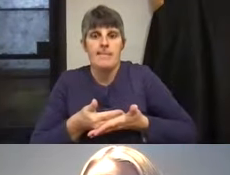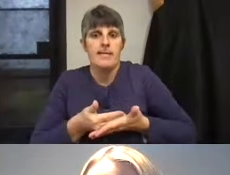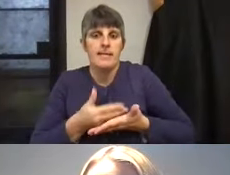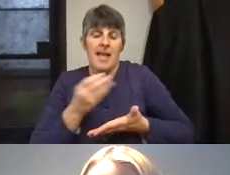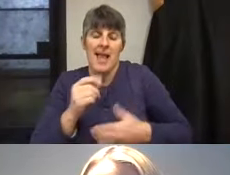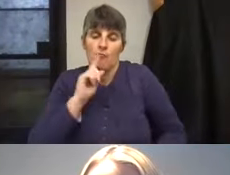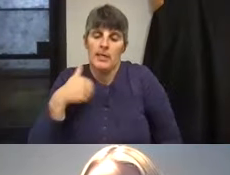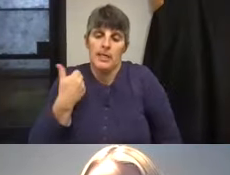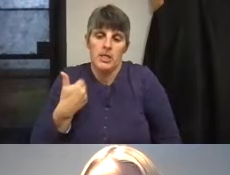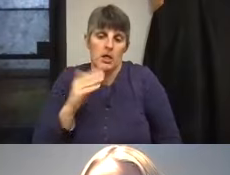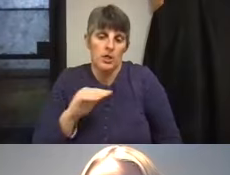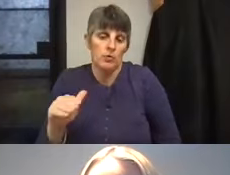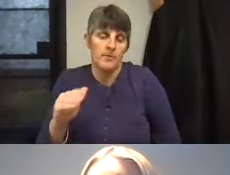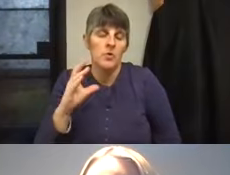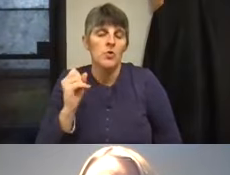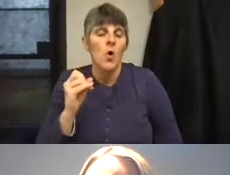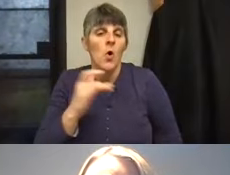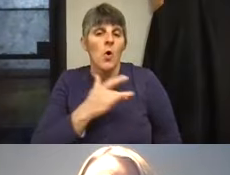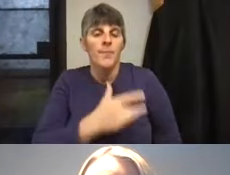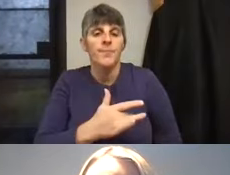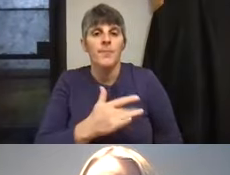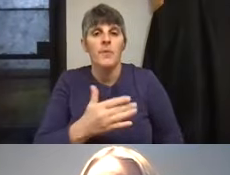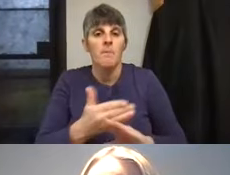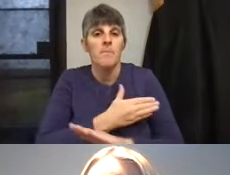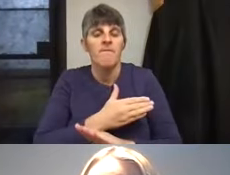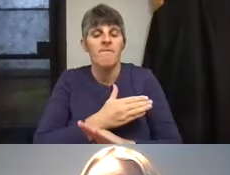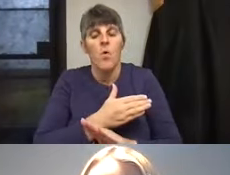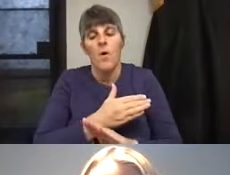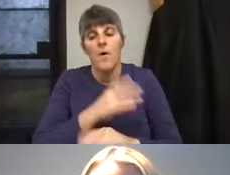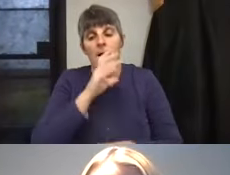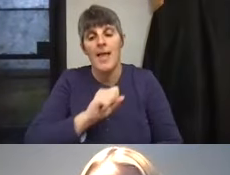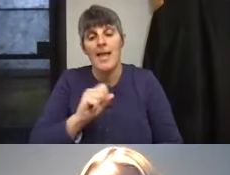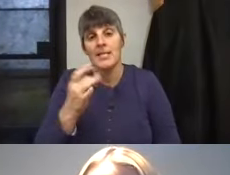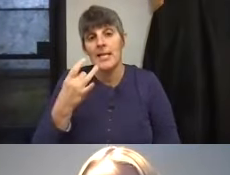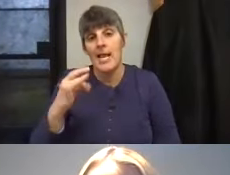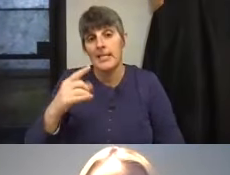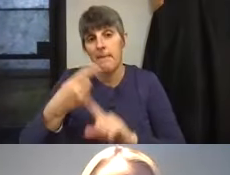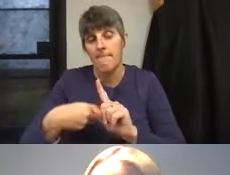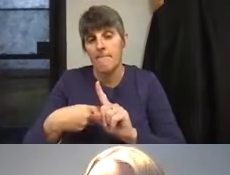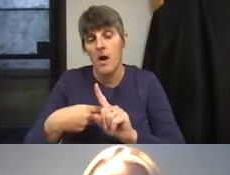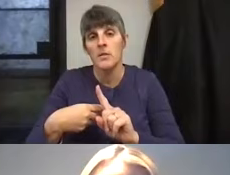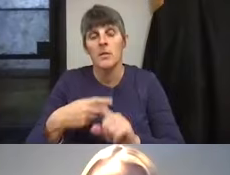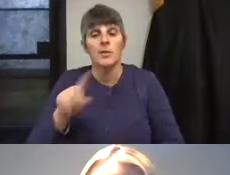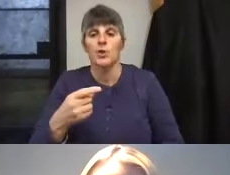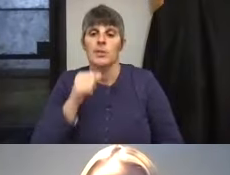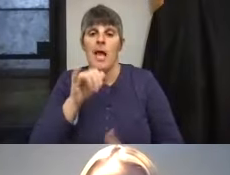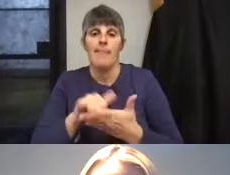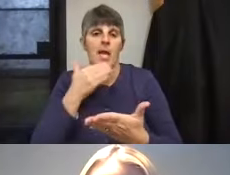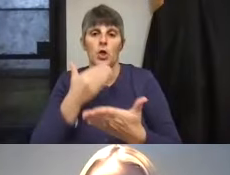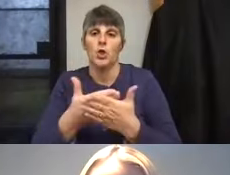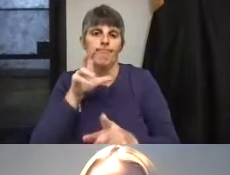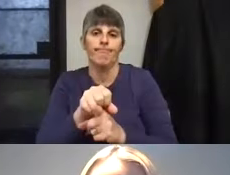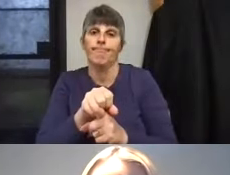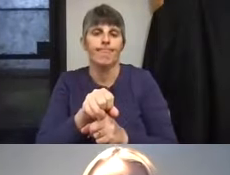and really young children. So usually before the age of 18 months, we're just not that good at